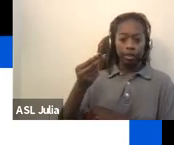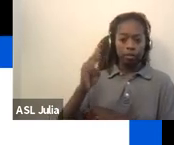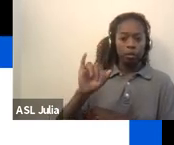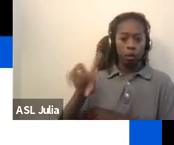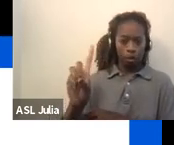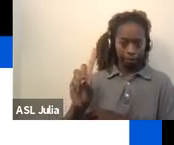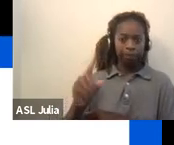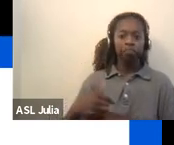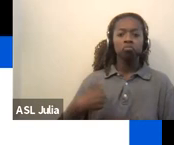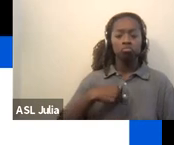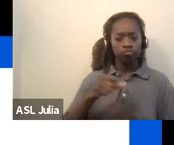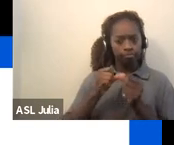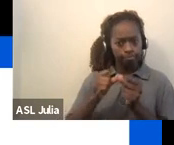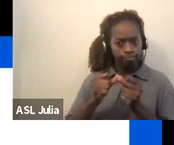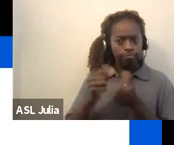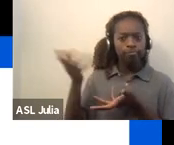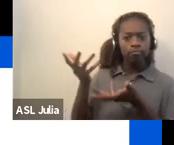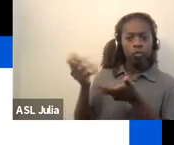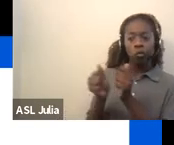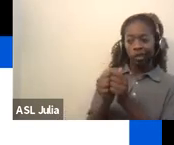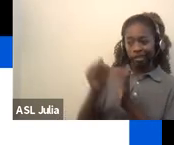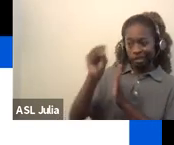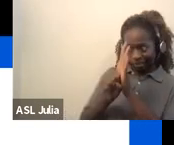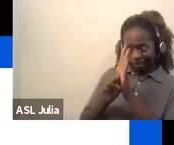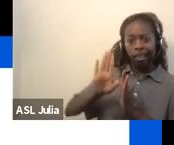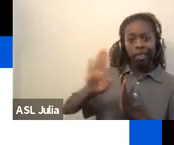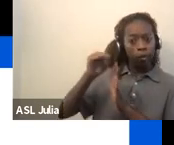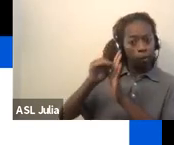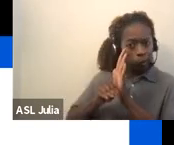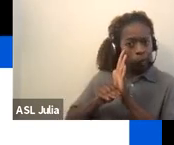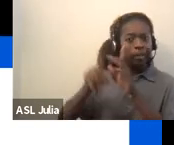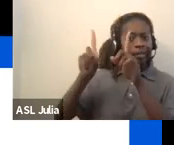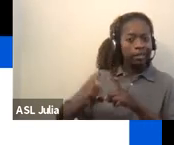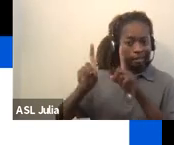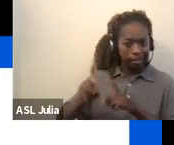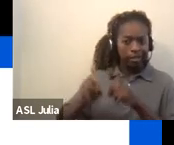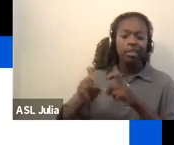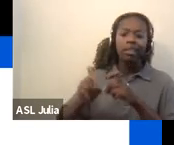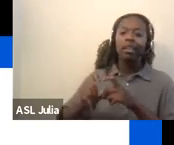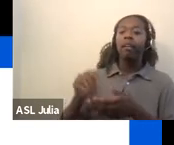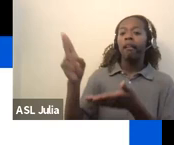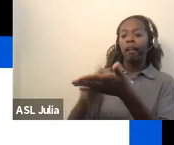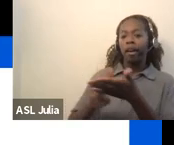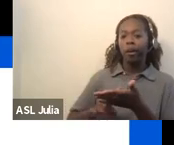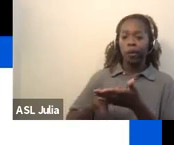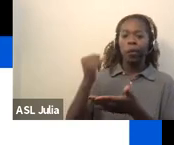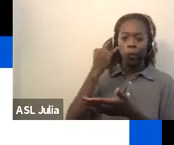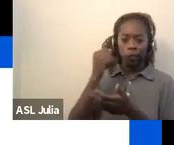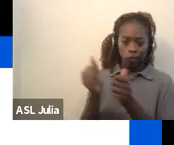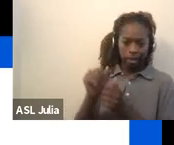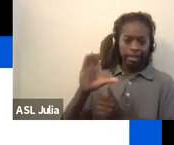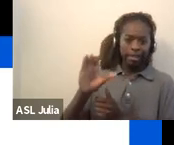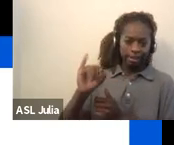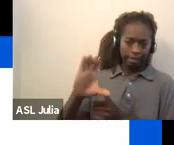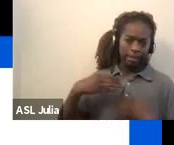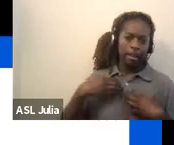we continue to work with the state on their protocols and testing contract with cic health there have been some delays and we are working through